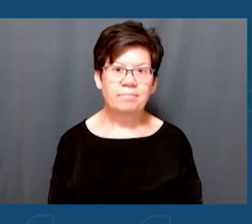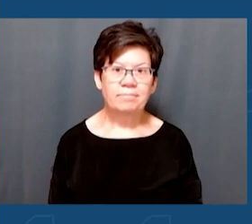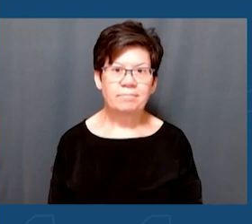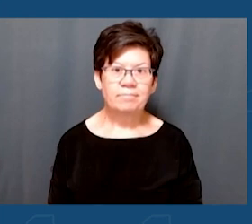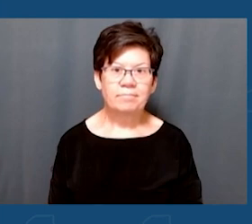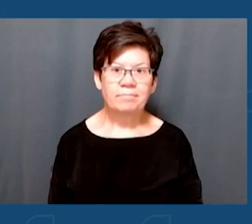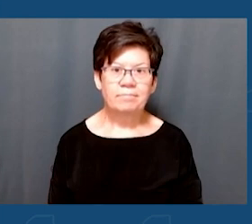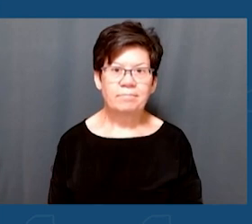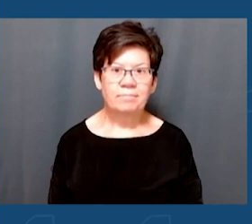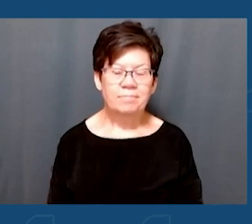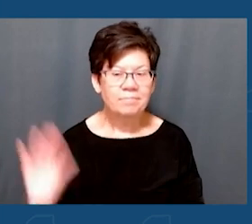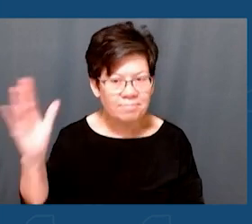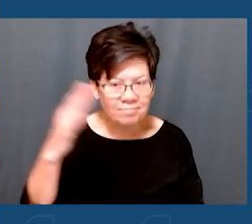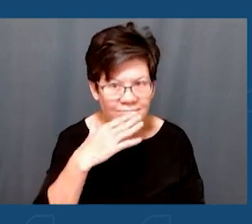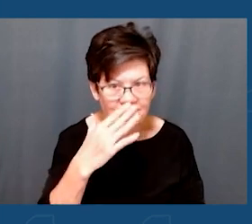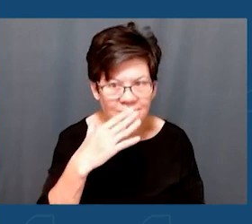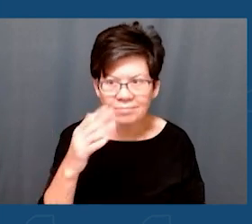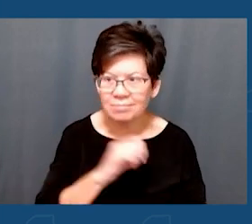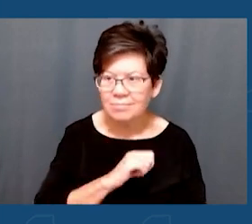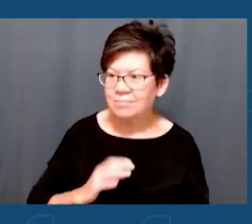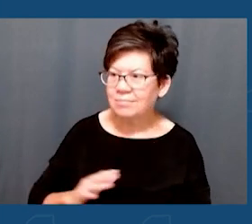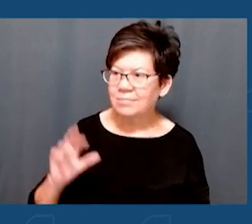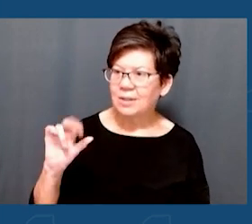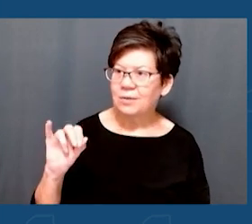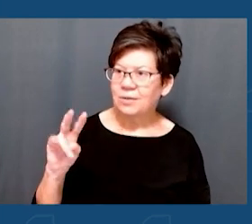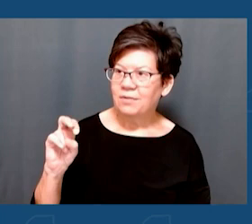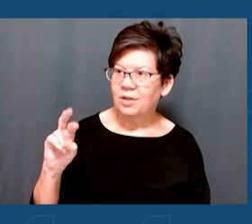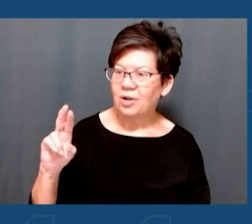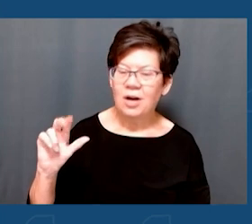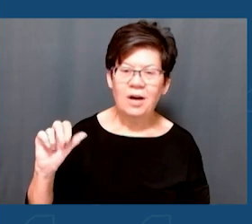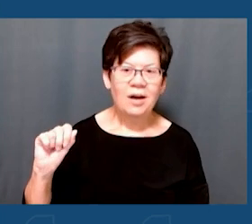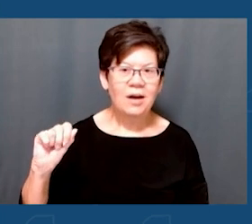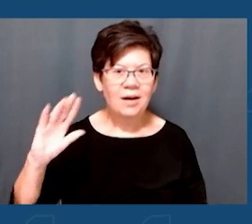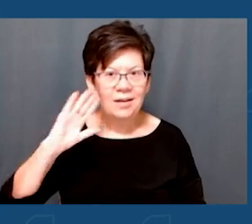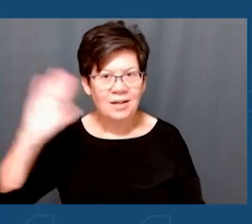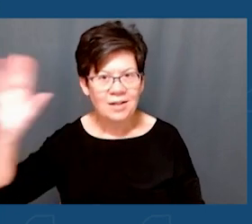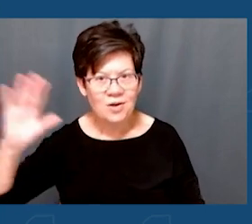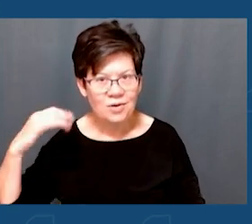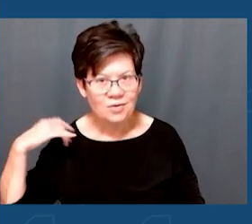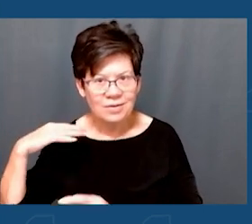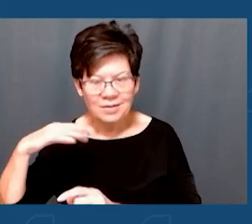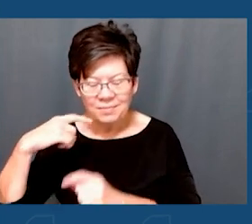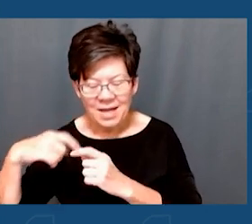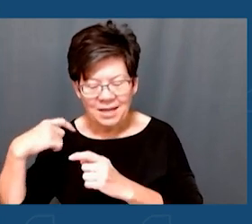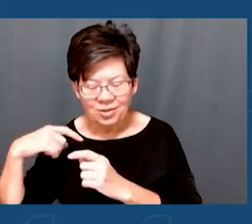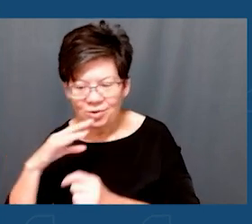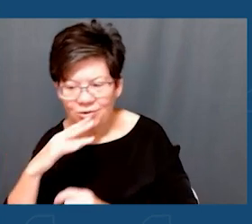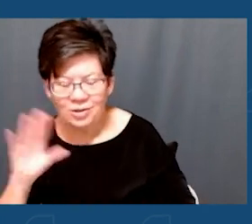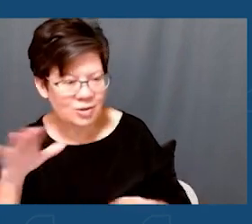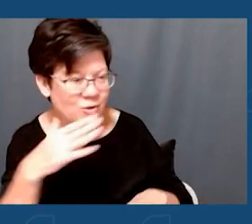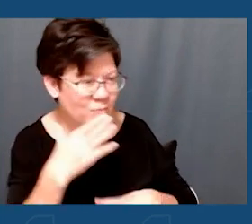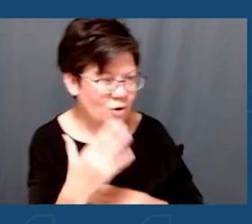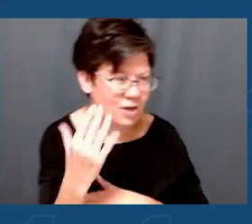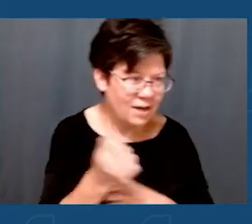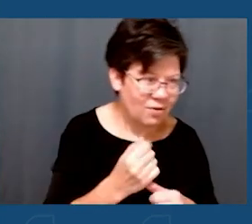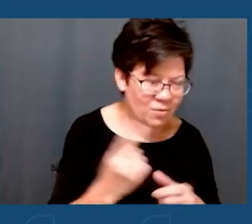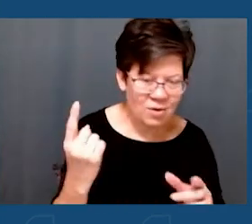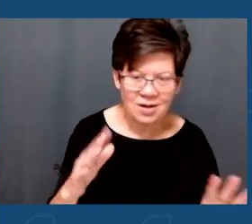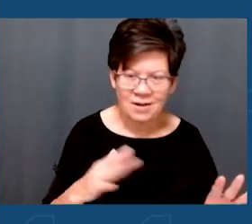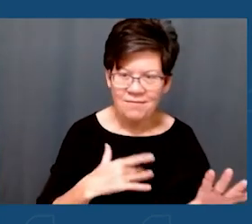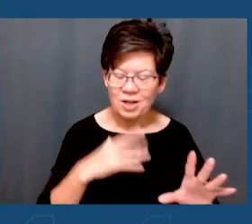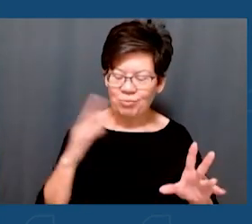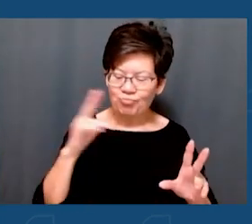Thank you very much, Assemblyman Rivera. Buenos dias. Good morning, everyone. It's certainly an honor and a pleasure to